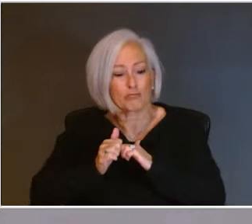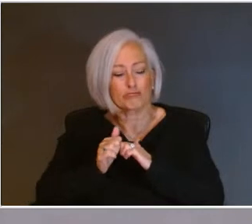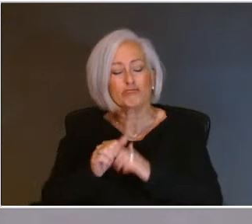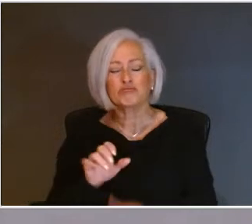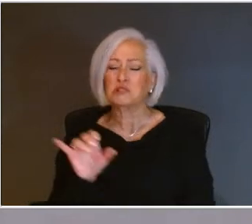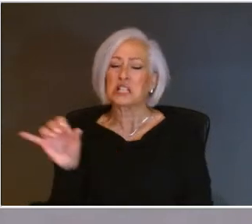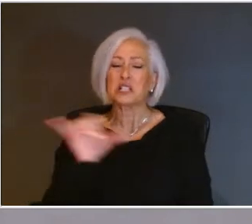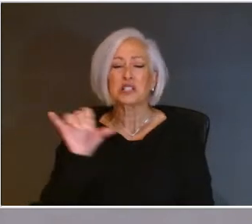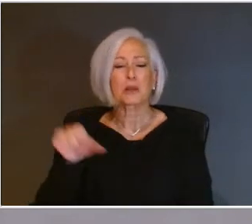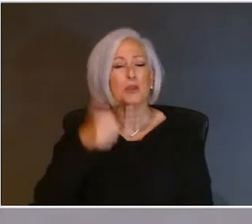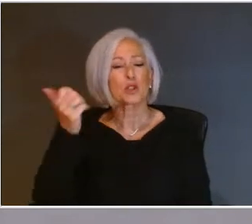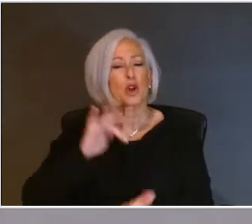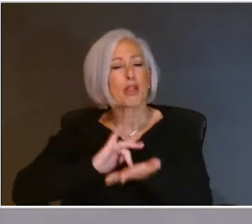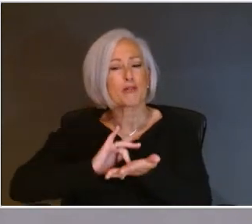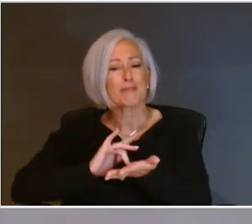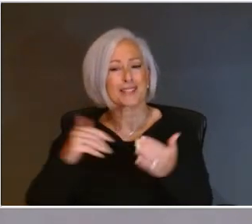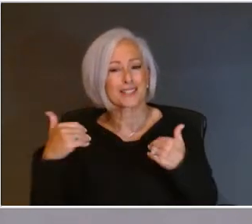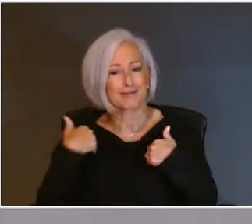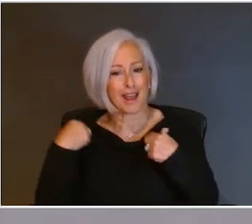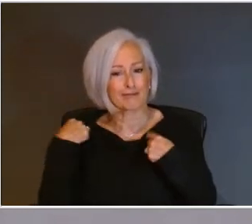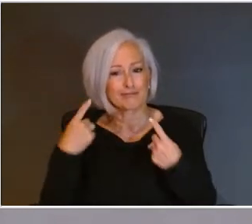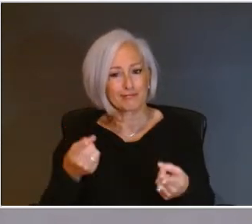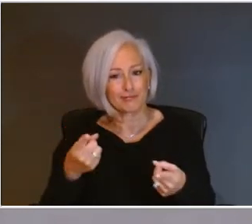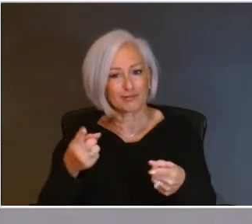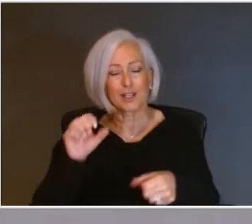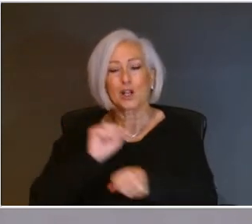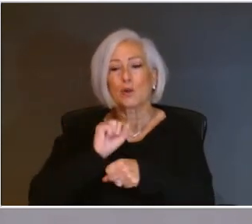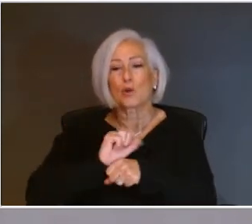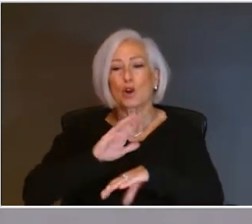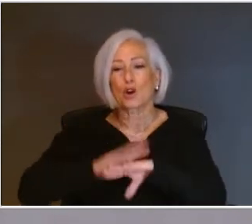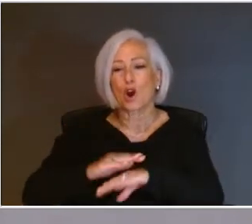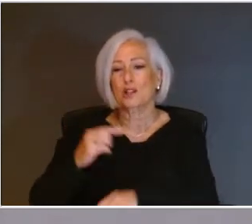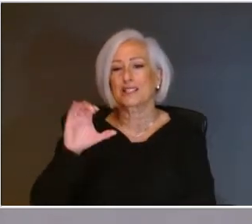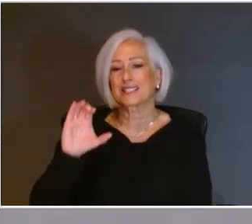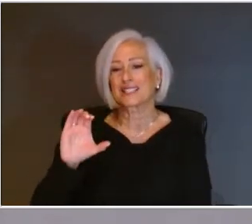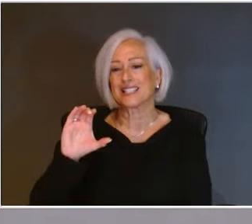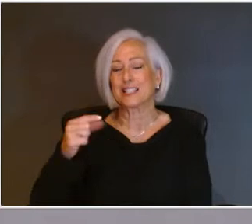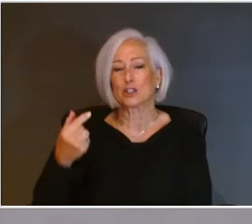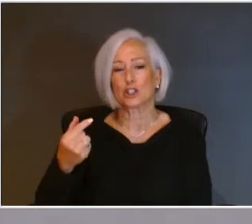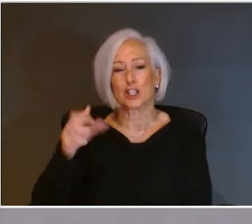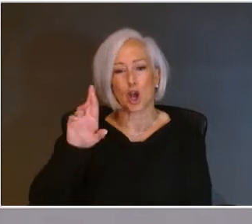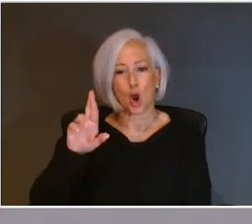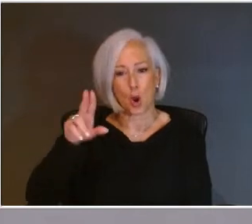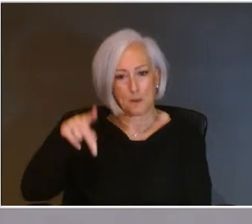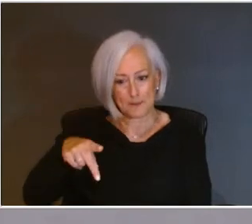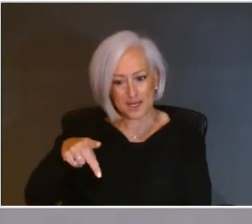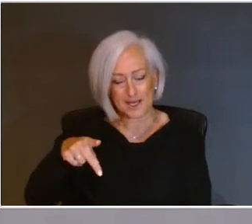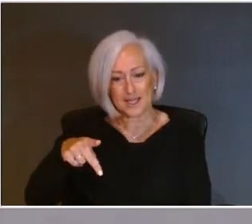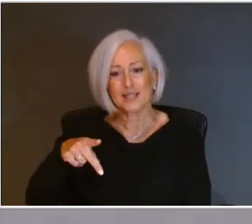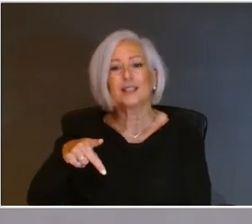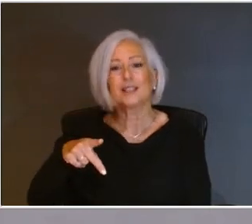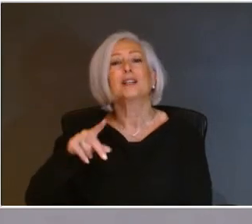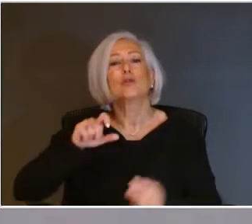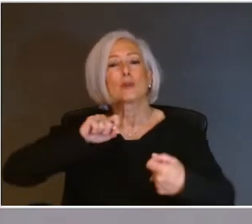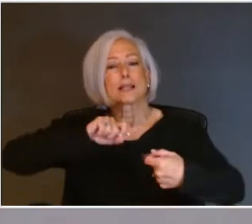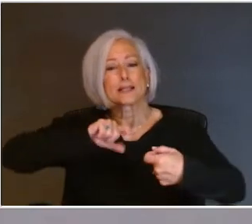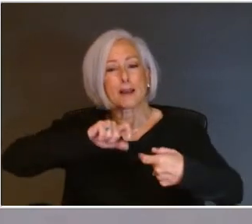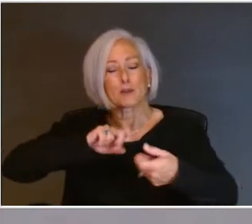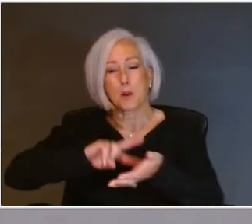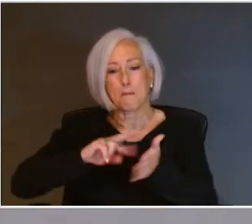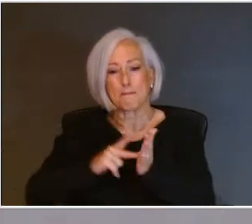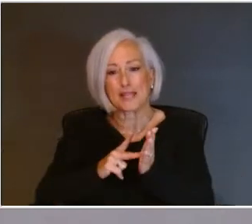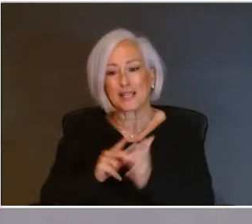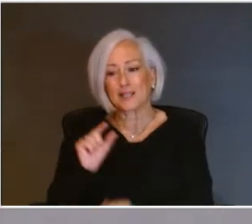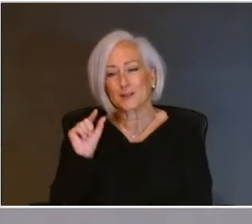the last couple of years. So it works on the CGRP receptor. So this is what we call a small molecule drug. And it basically is going to go in and block